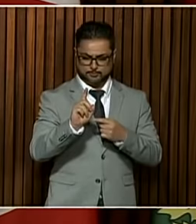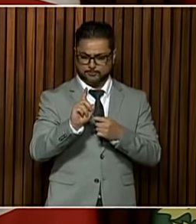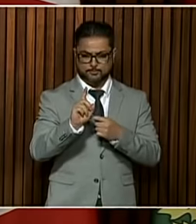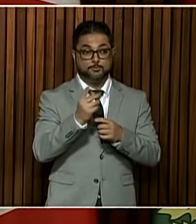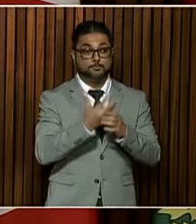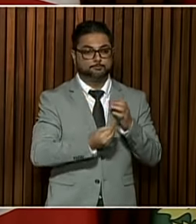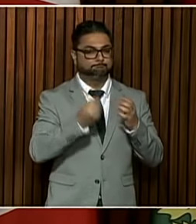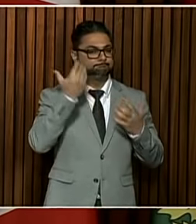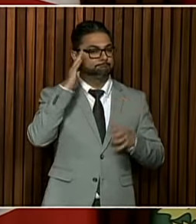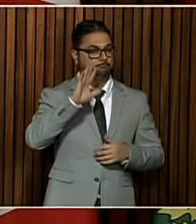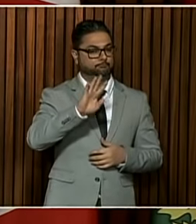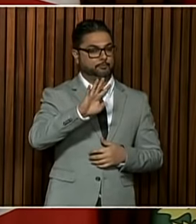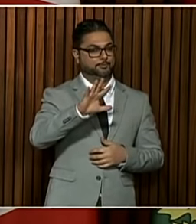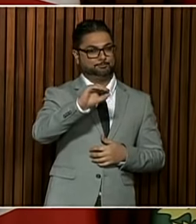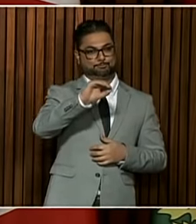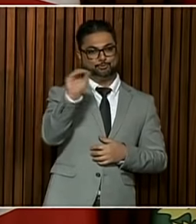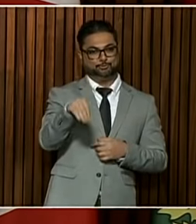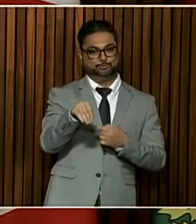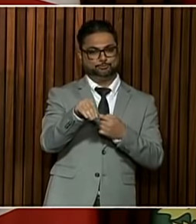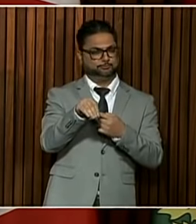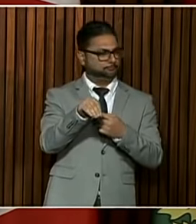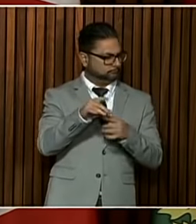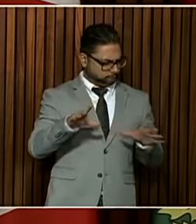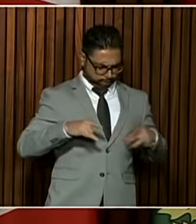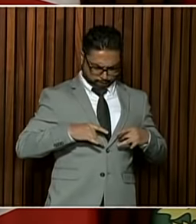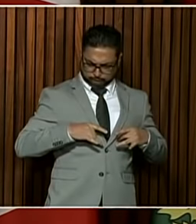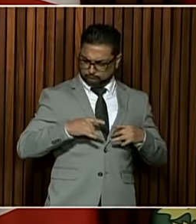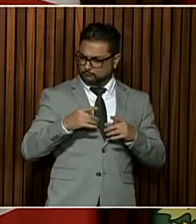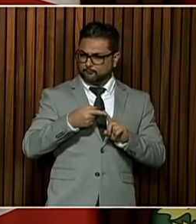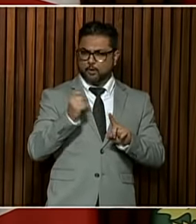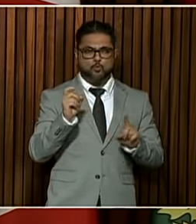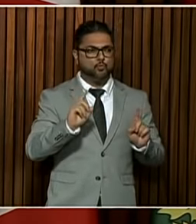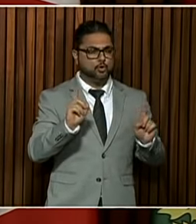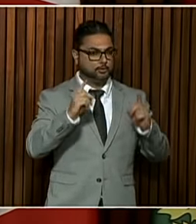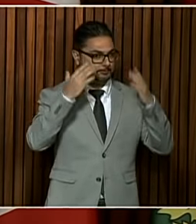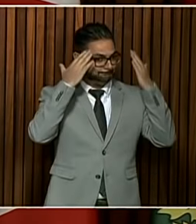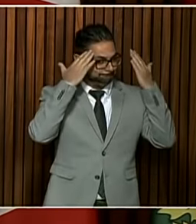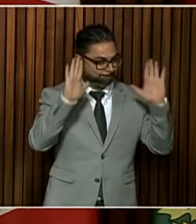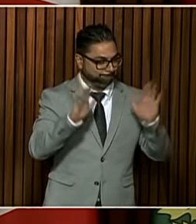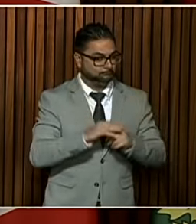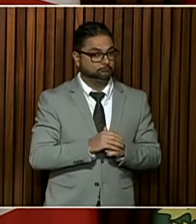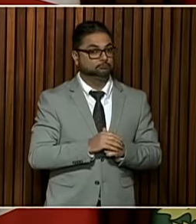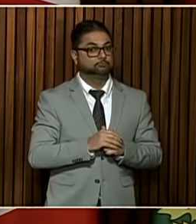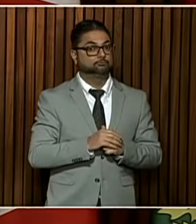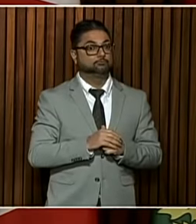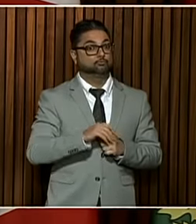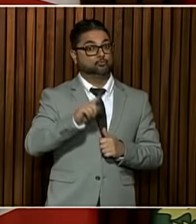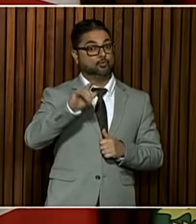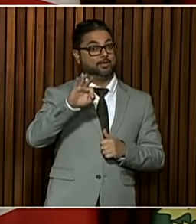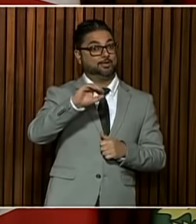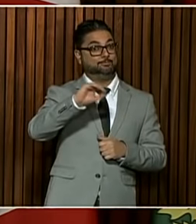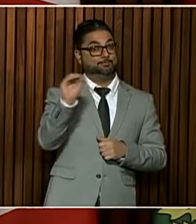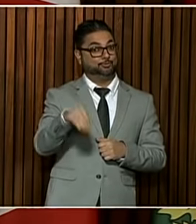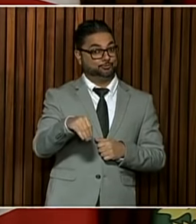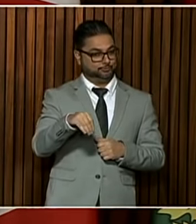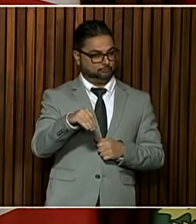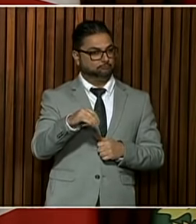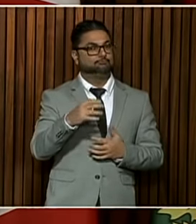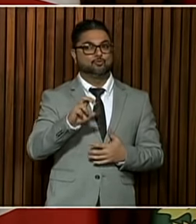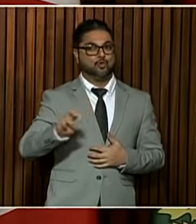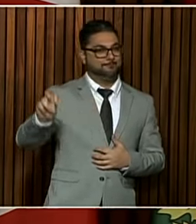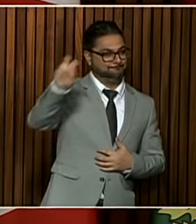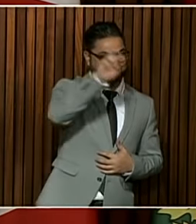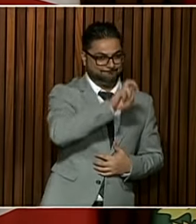29% traveled, 10% were a close contact of a confirmed case, 16% were